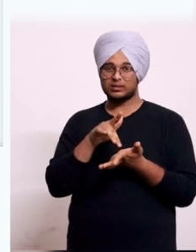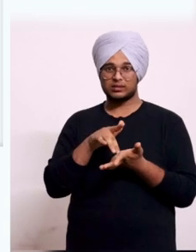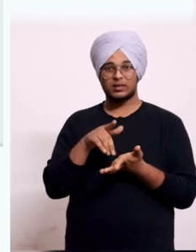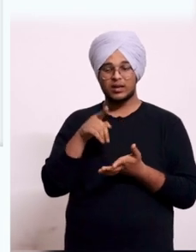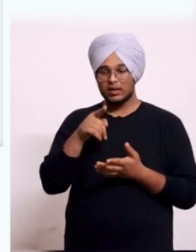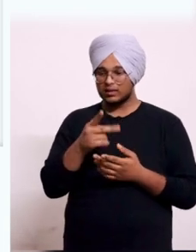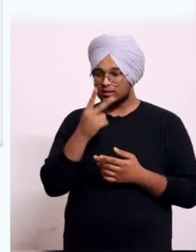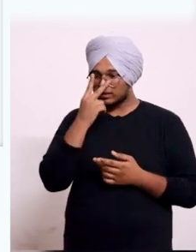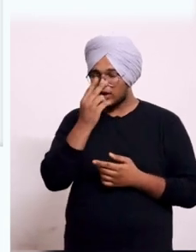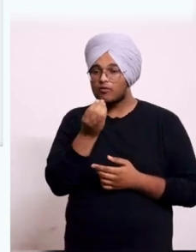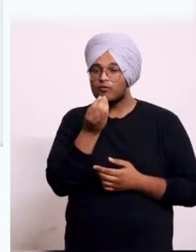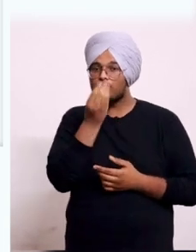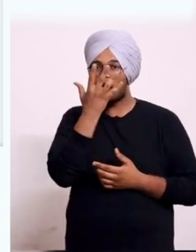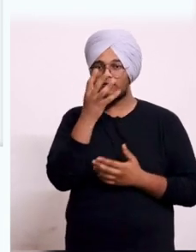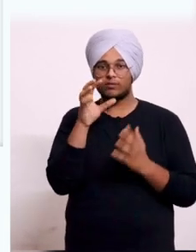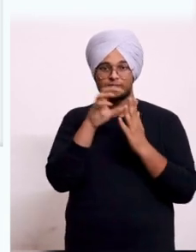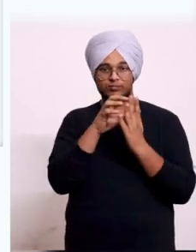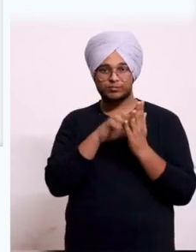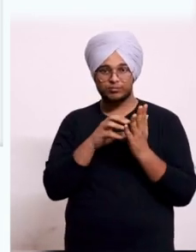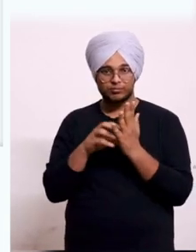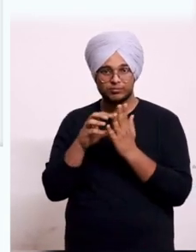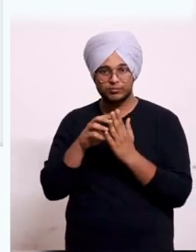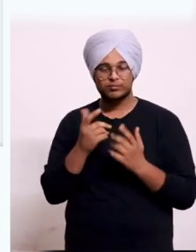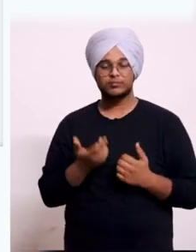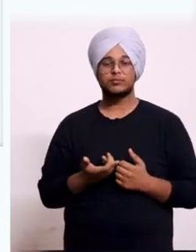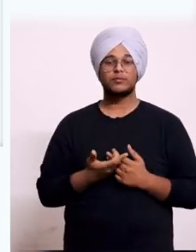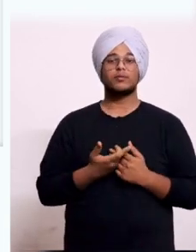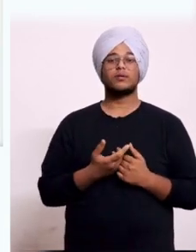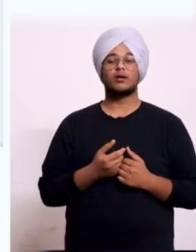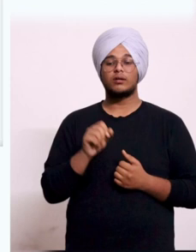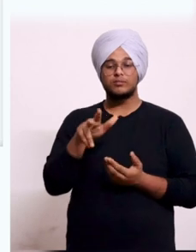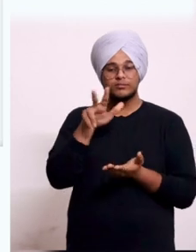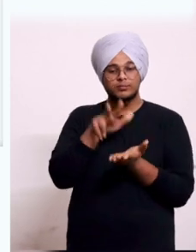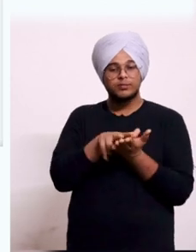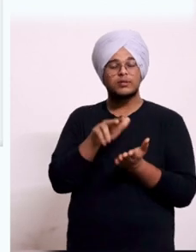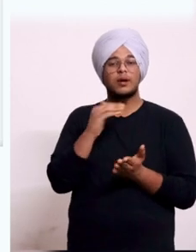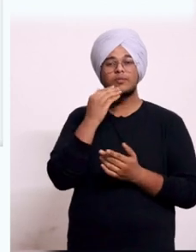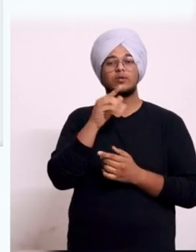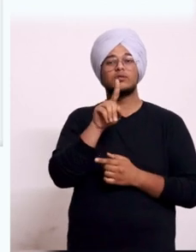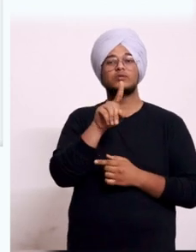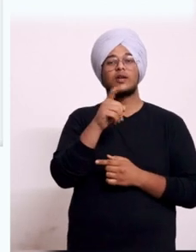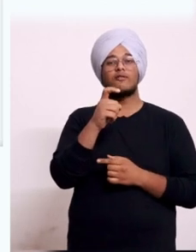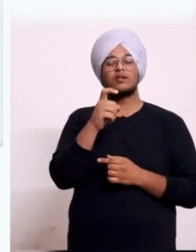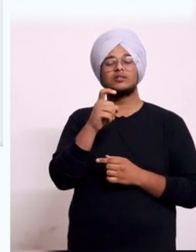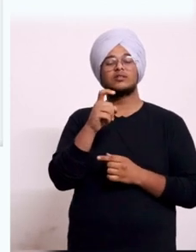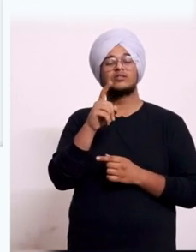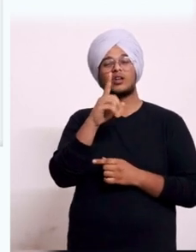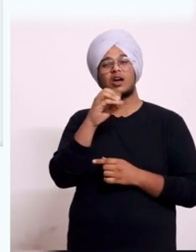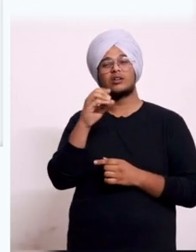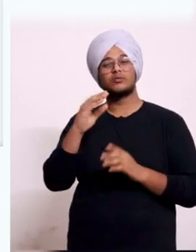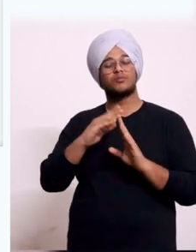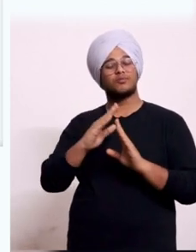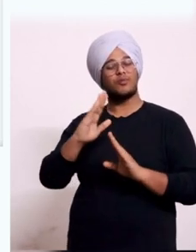that a pattern was derived from a simple flower flanked by leaves, a motif established in 7th